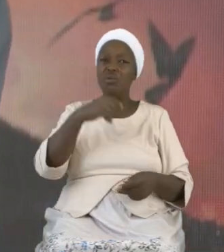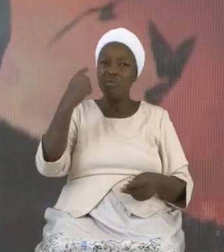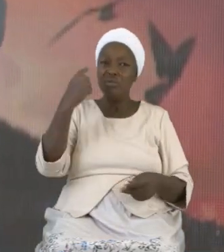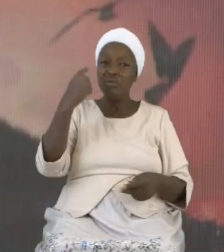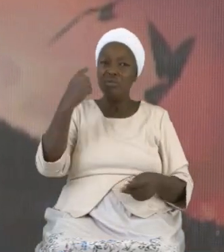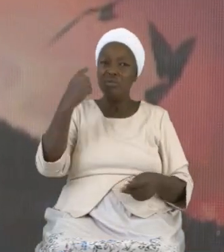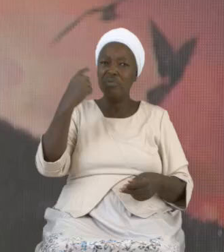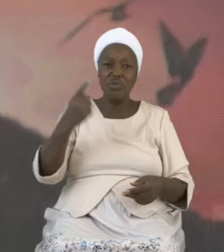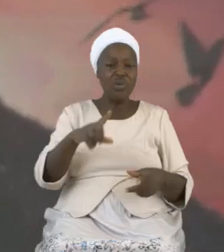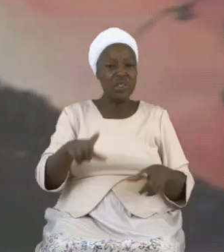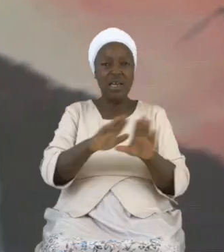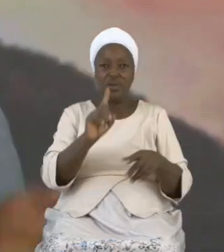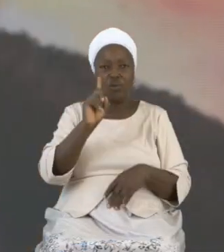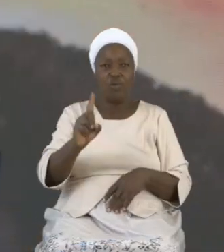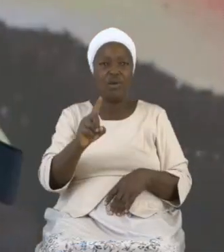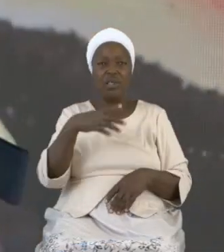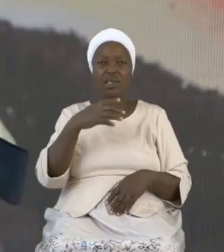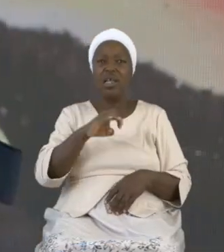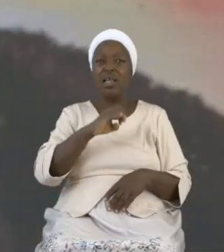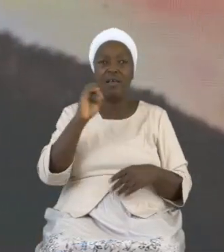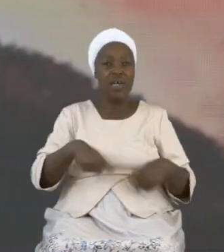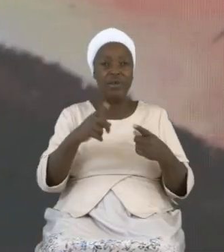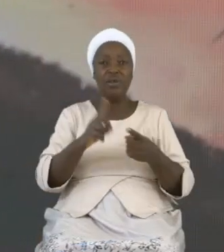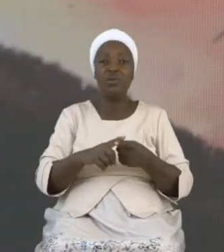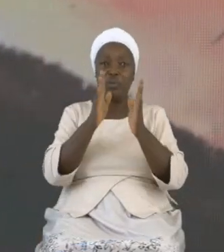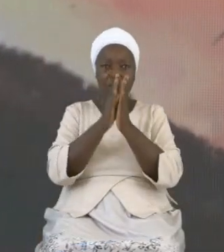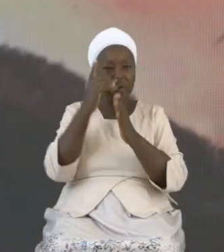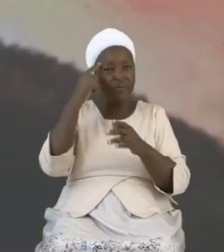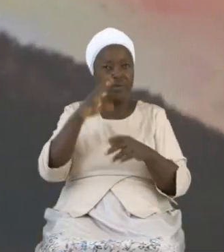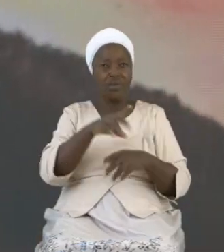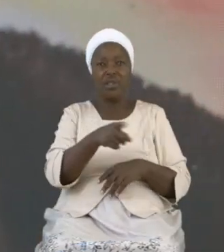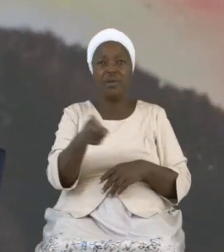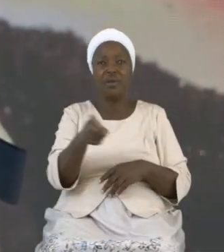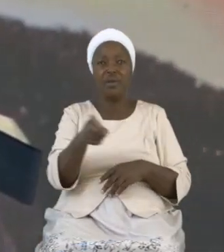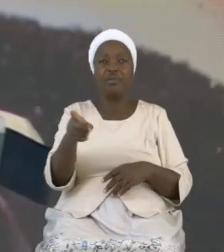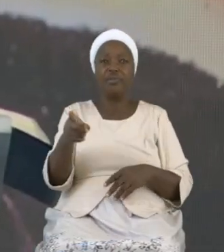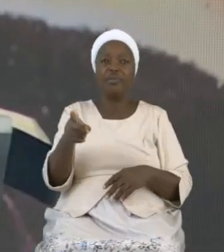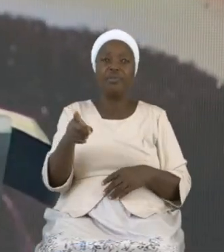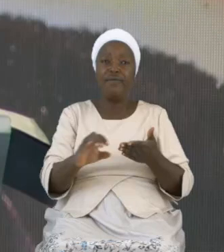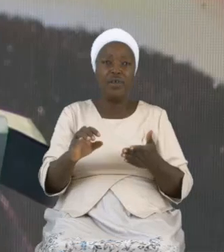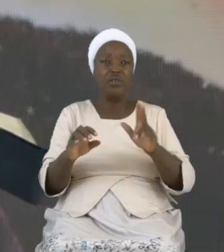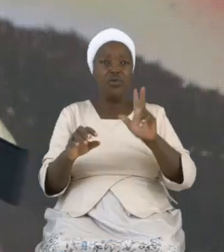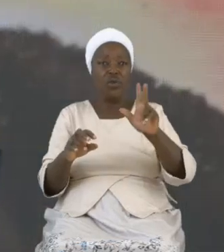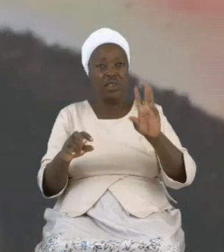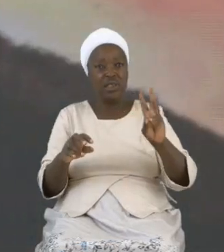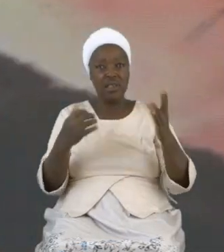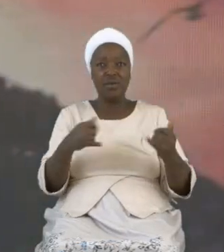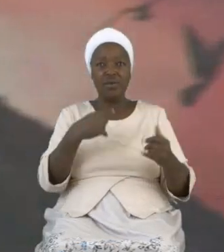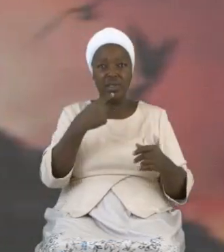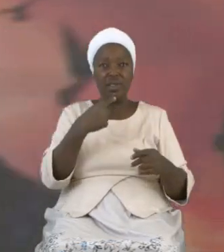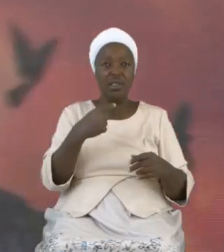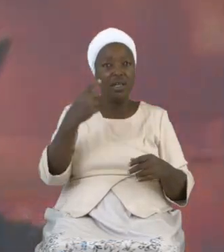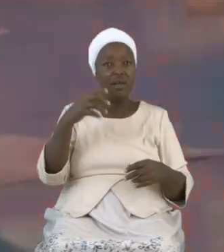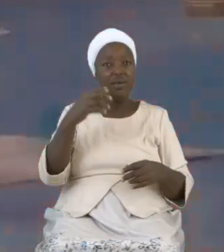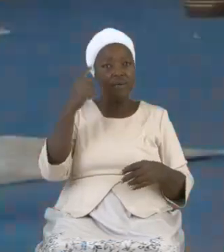liveth to make intercession for them. Look at verse 26. It says, for such an high